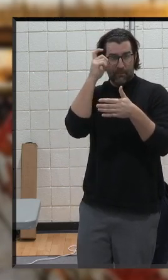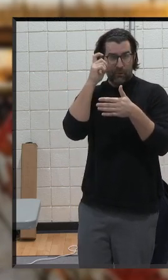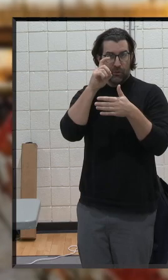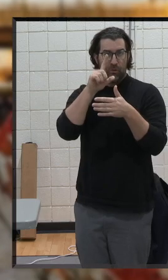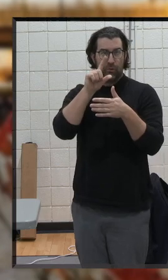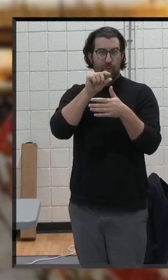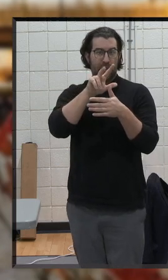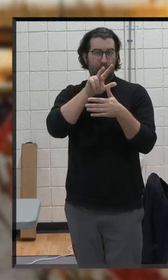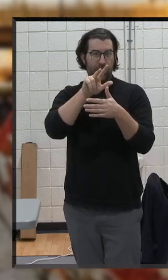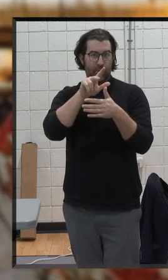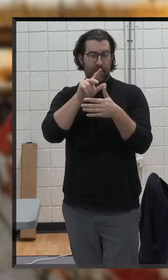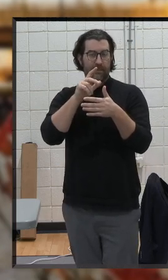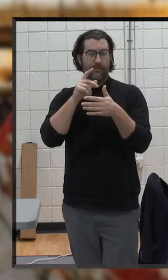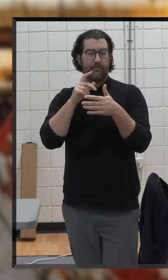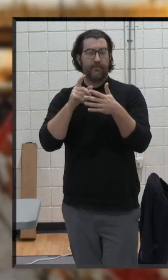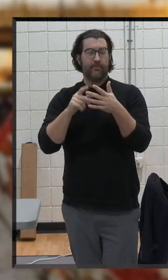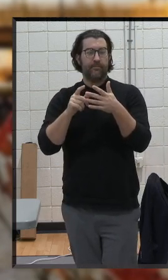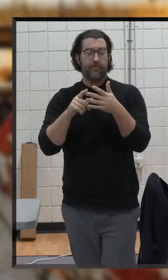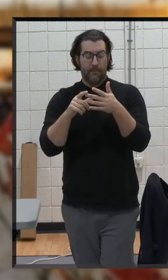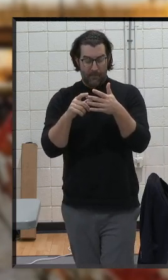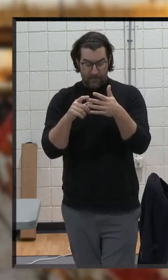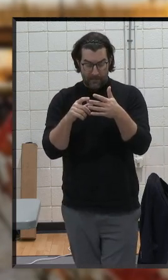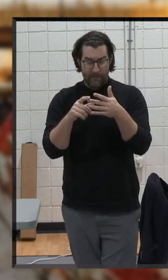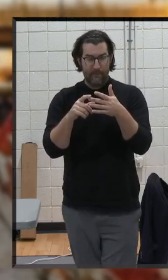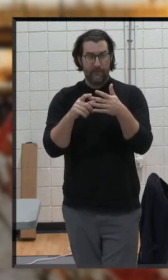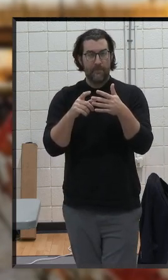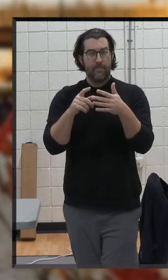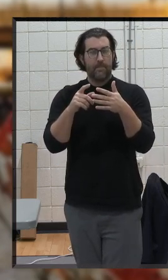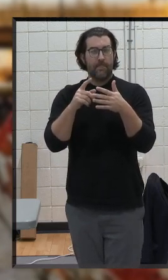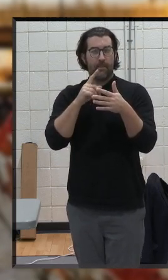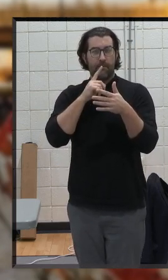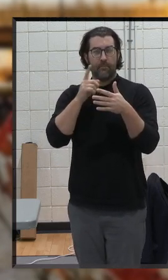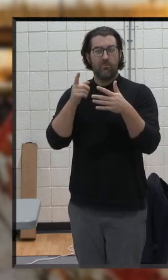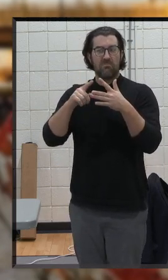of 2023. We were brought on